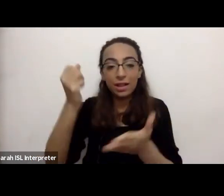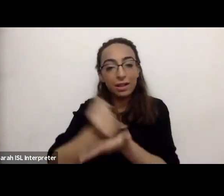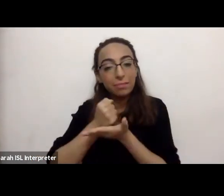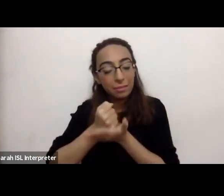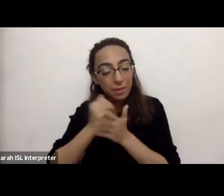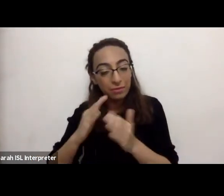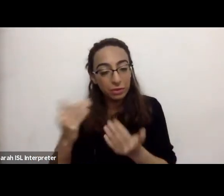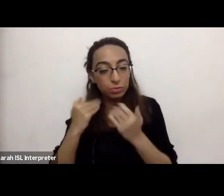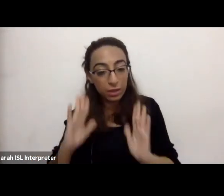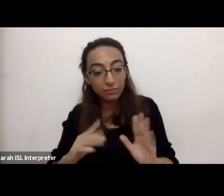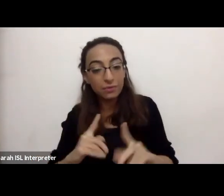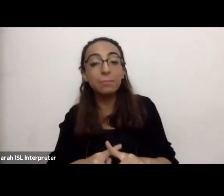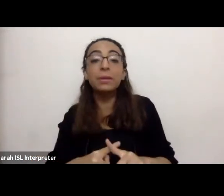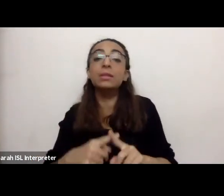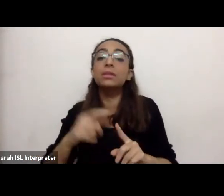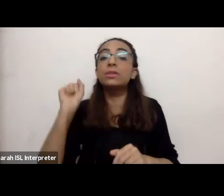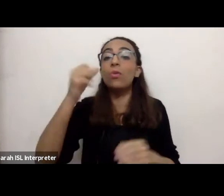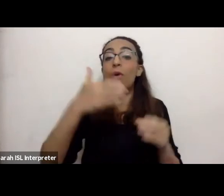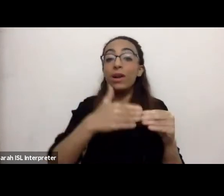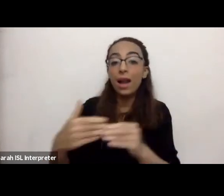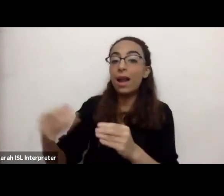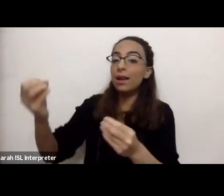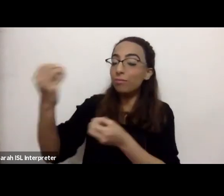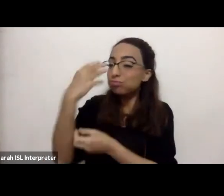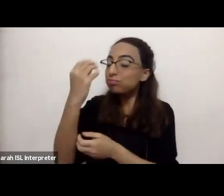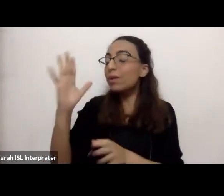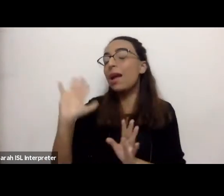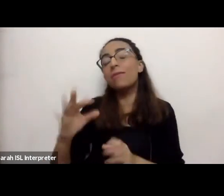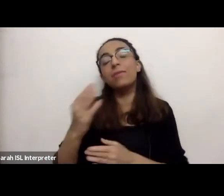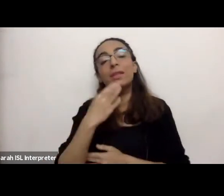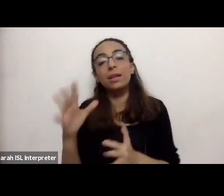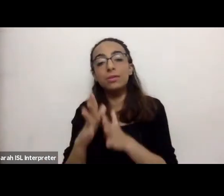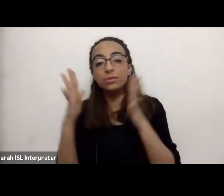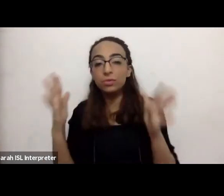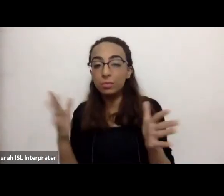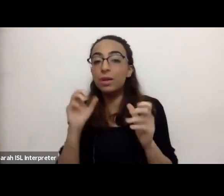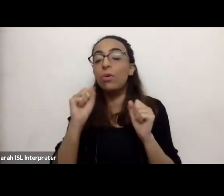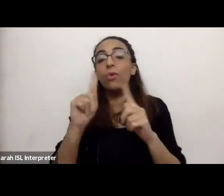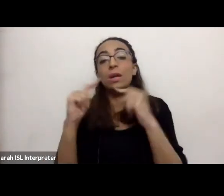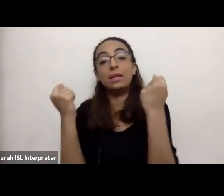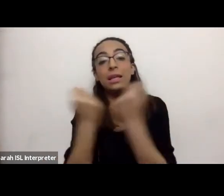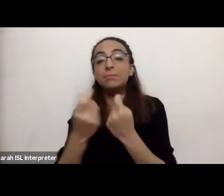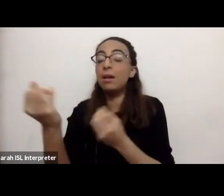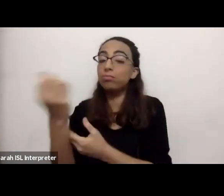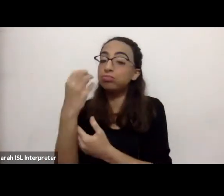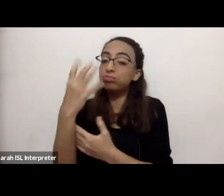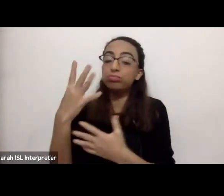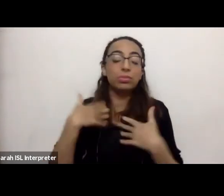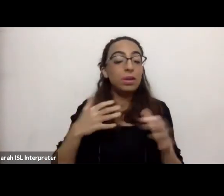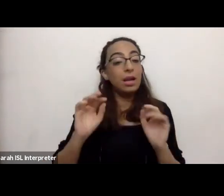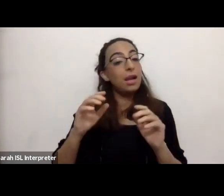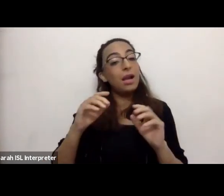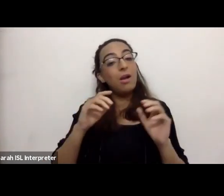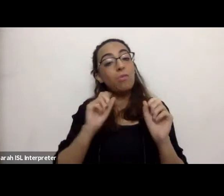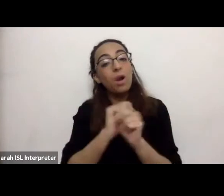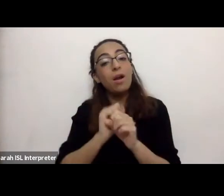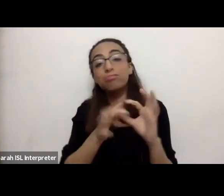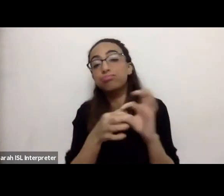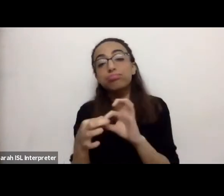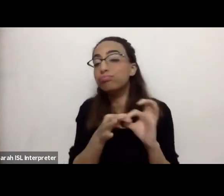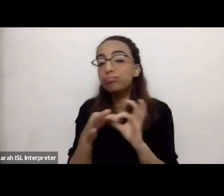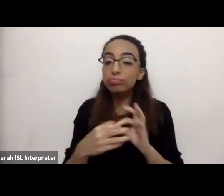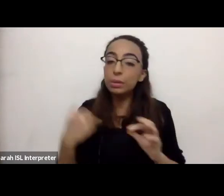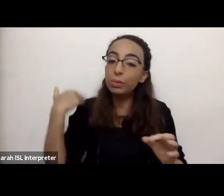of how you support us, but your guidance as well. And your team, Panish, has been very engaged with